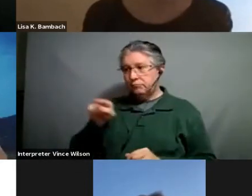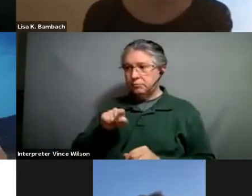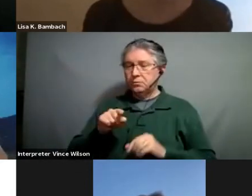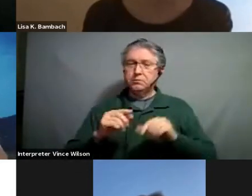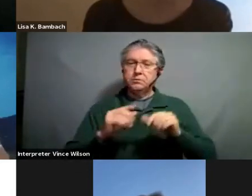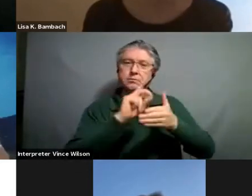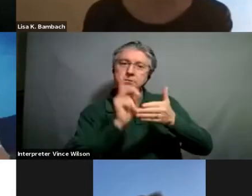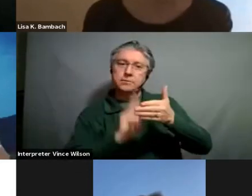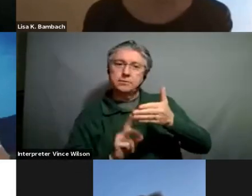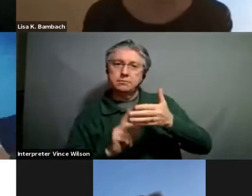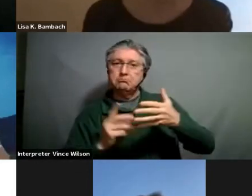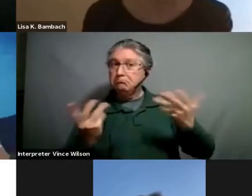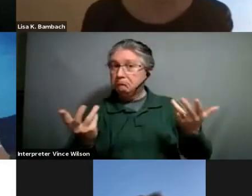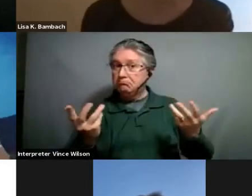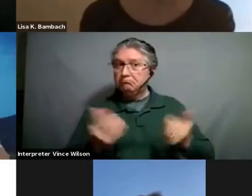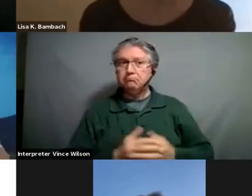design consultants?